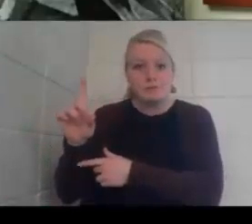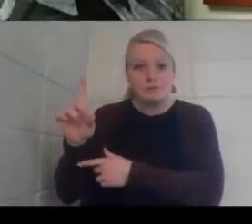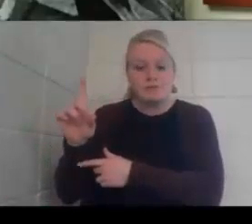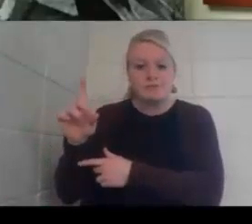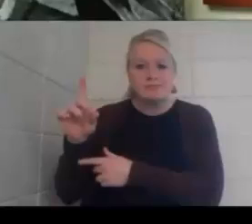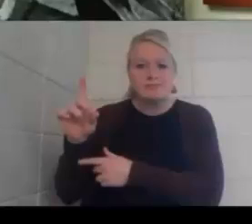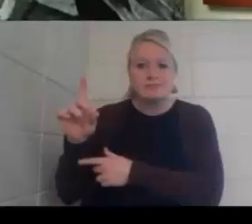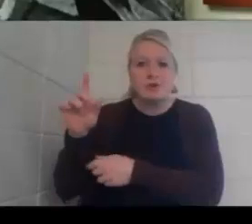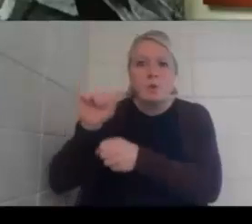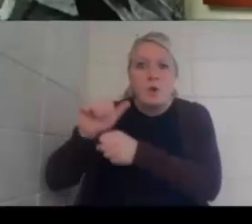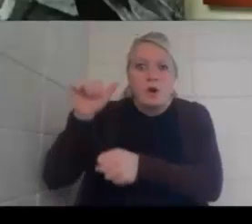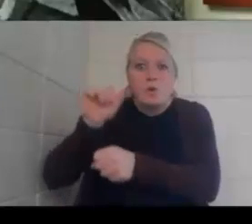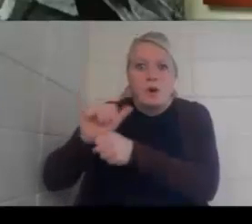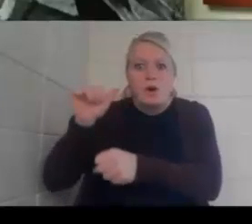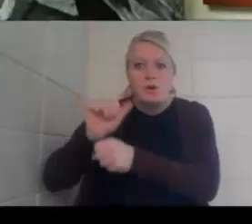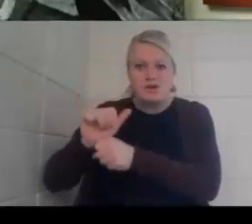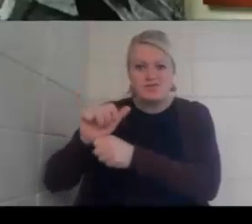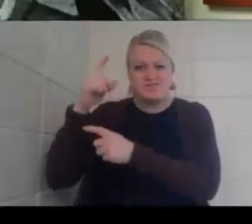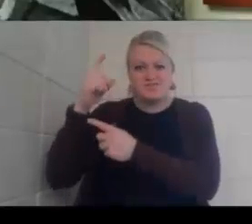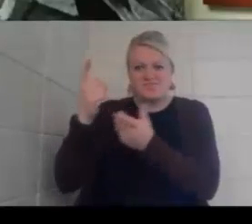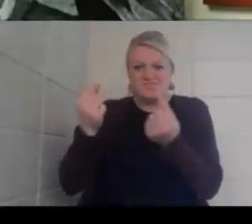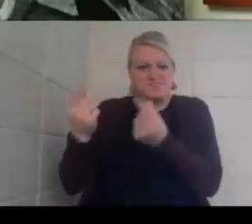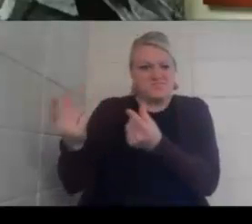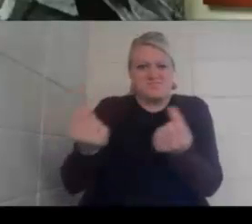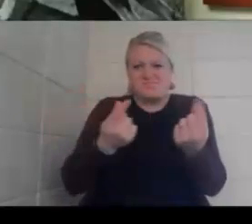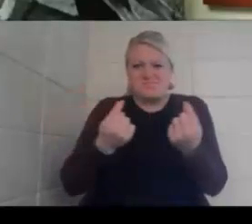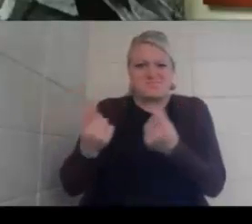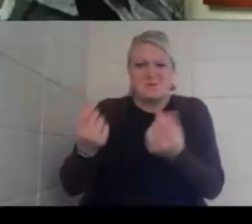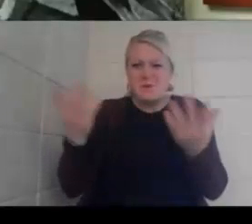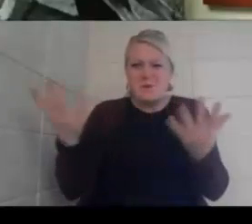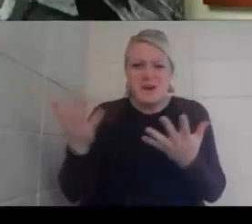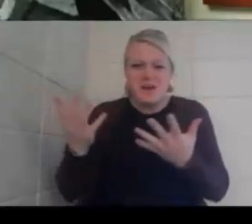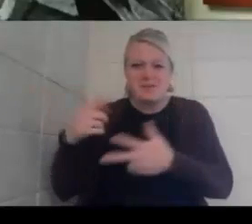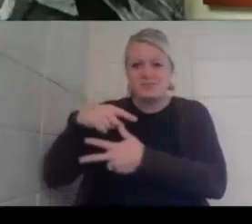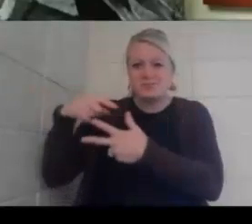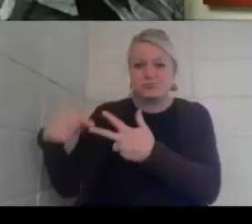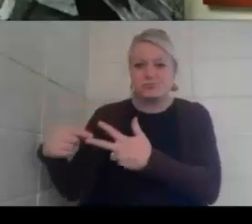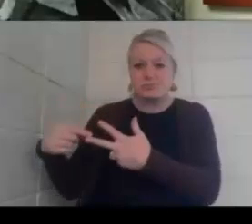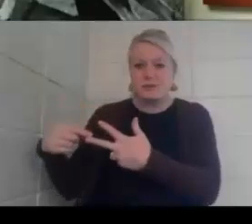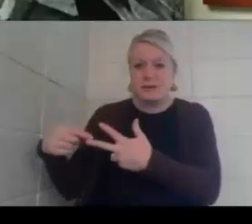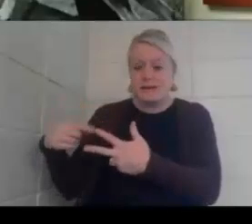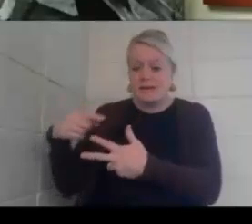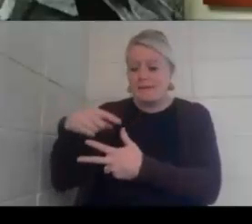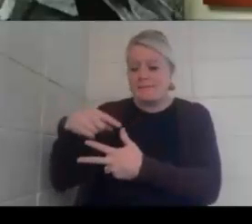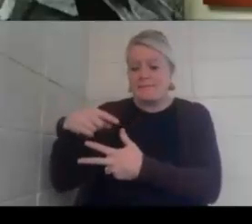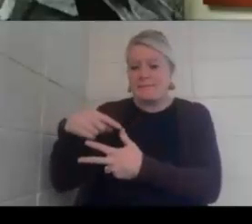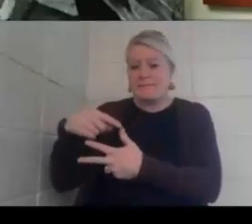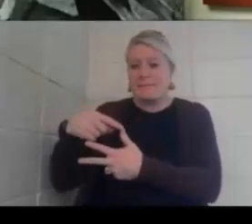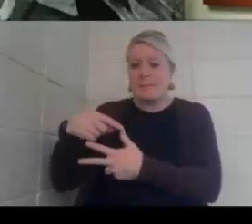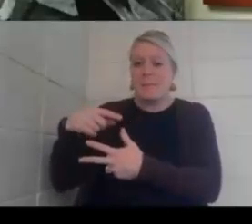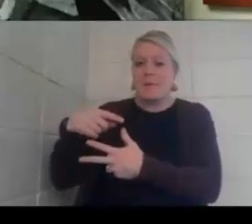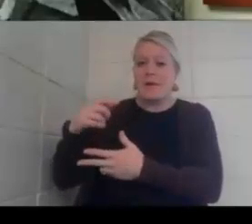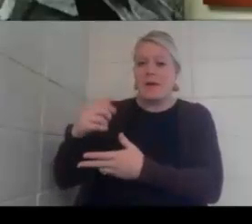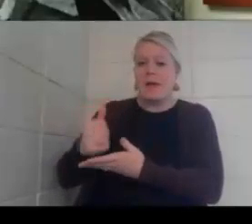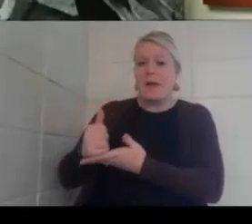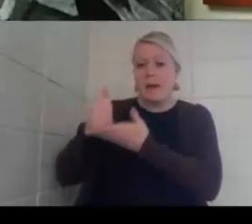These German Shepherds can be work dogs too. What do? 3